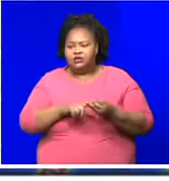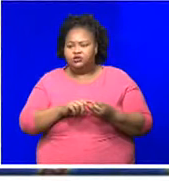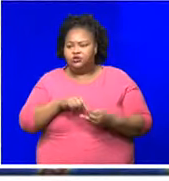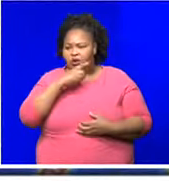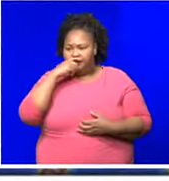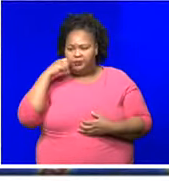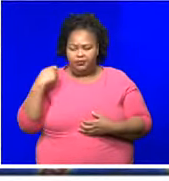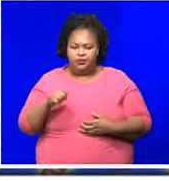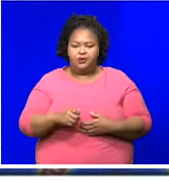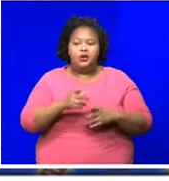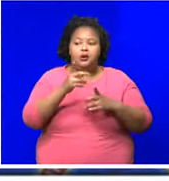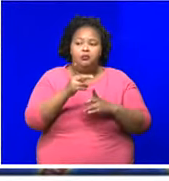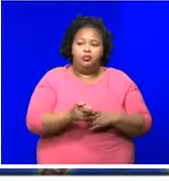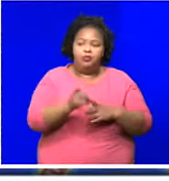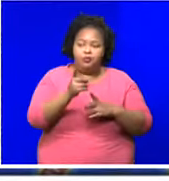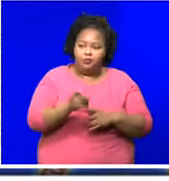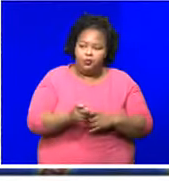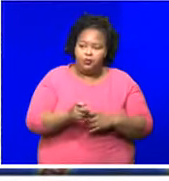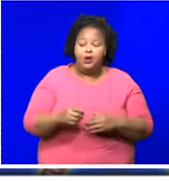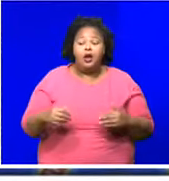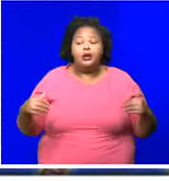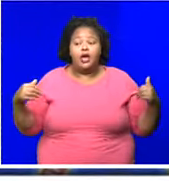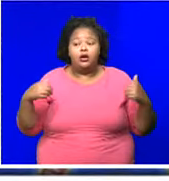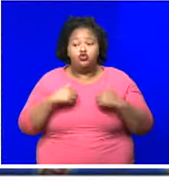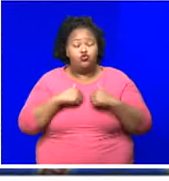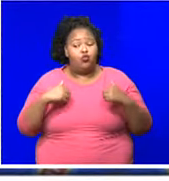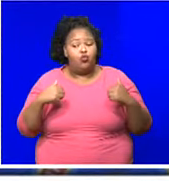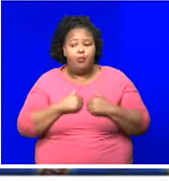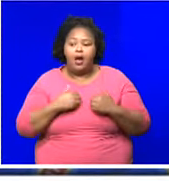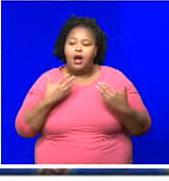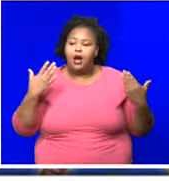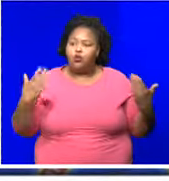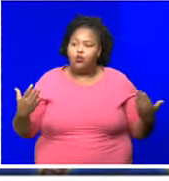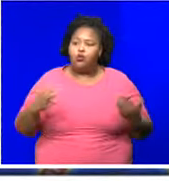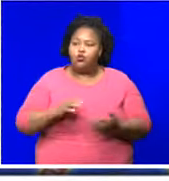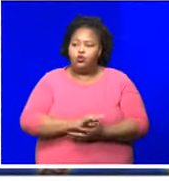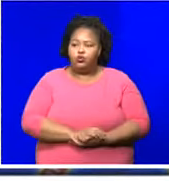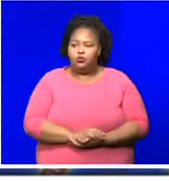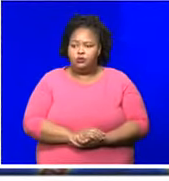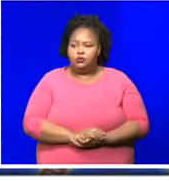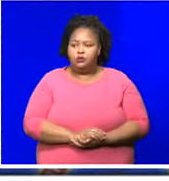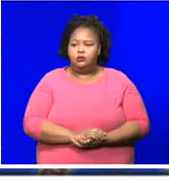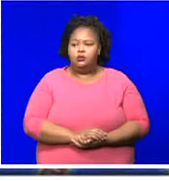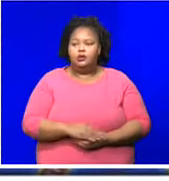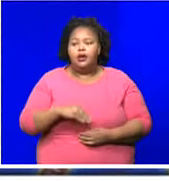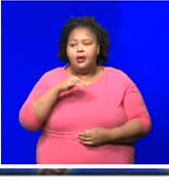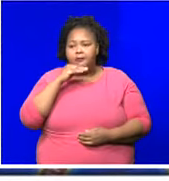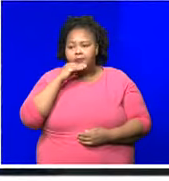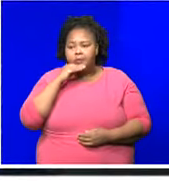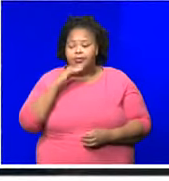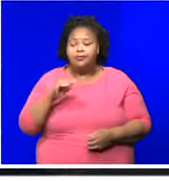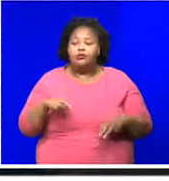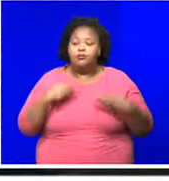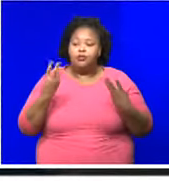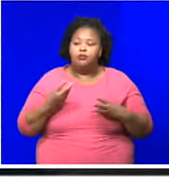activity where even that one selling their goods from the market will benefit from such an influx of